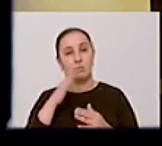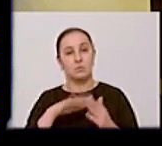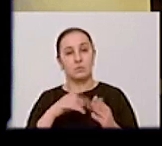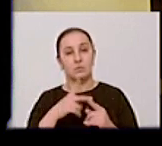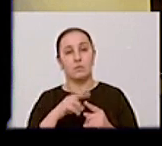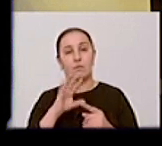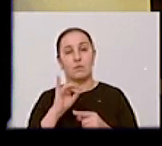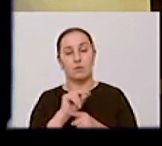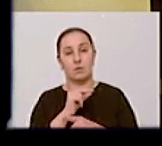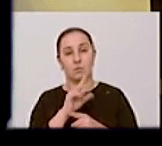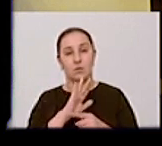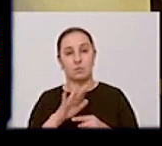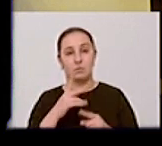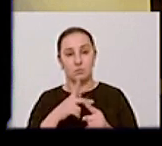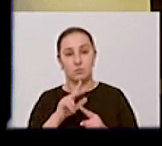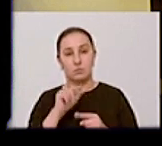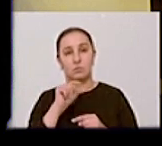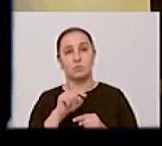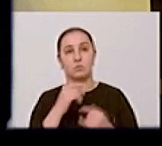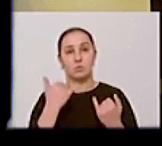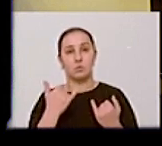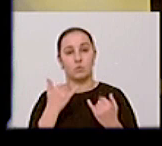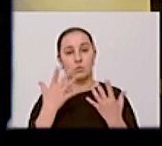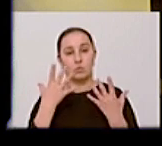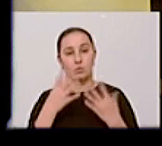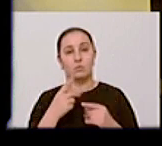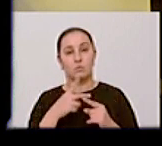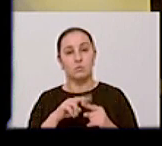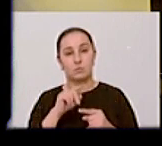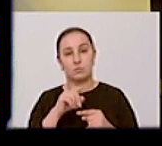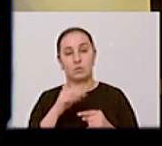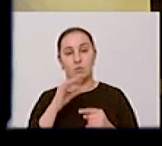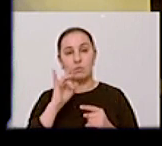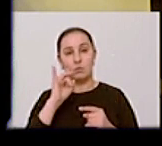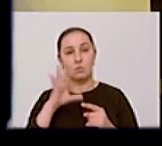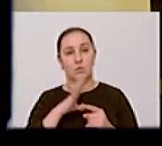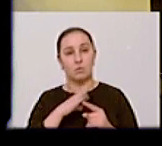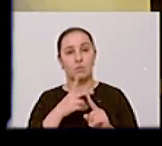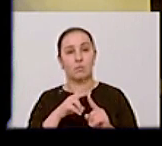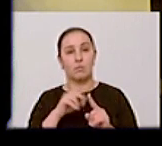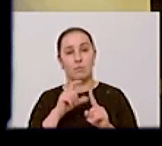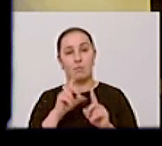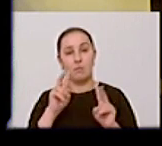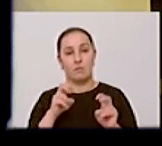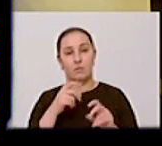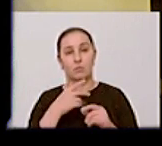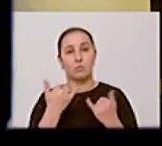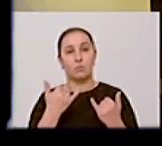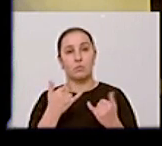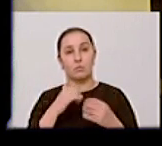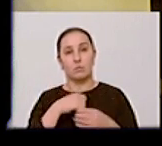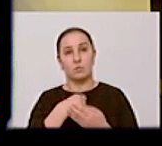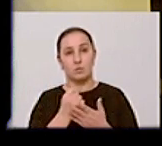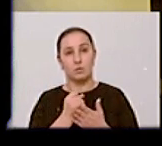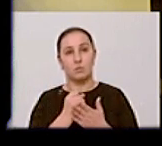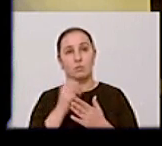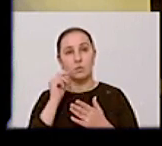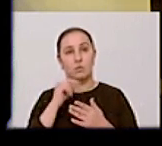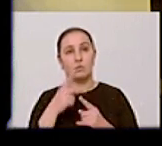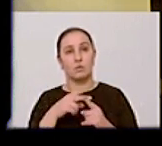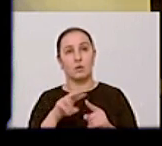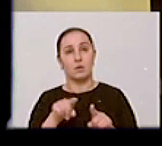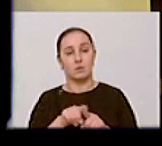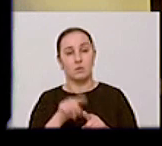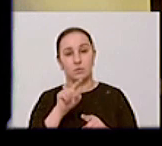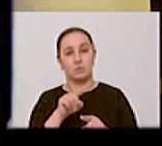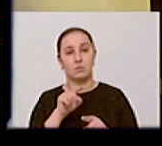va tarbiyasizligi uchun. Bugungi kun uchun ham dolzarb bo'lgan mavzu. Keling, darsimizni mustahkamlash uchun